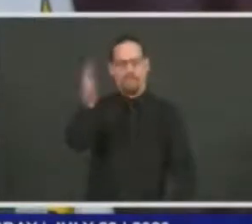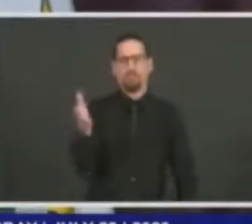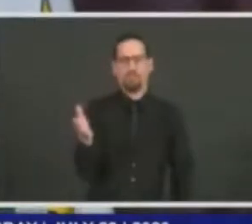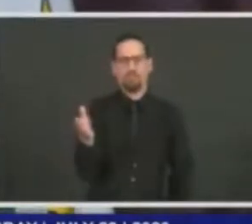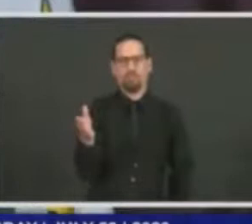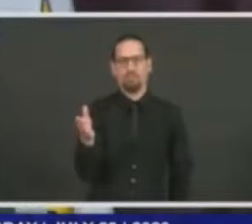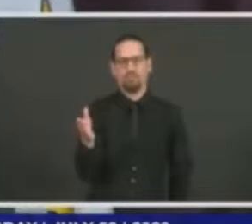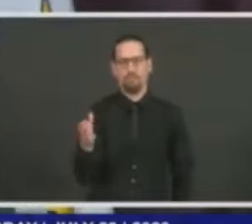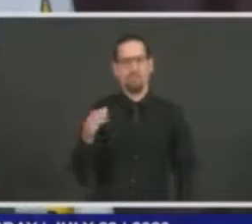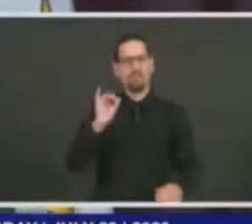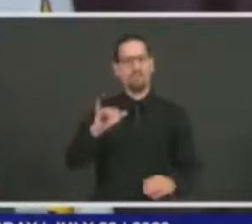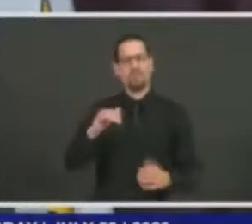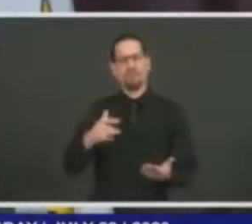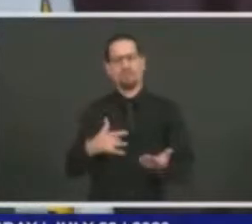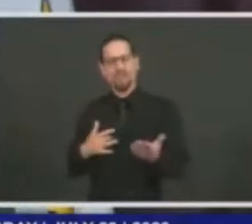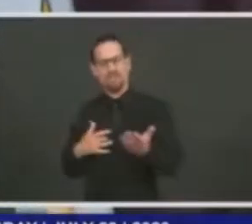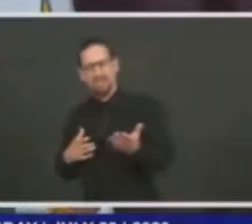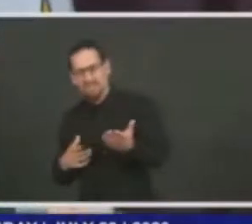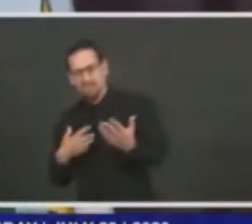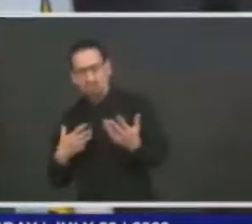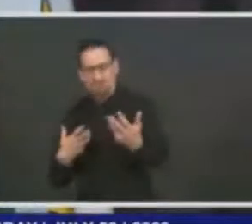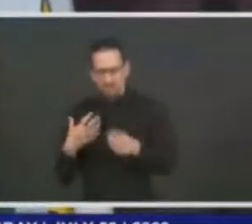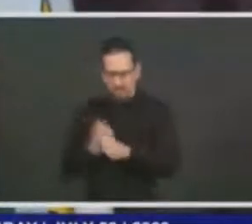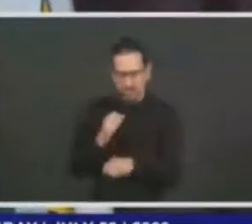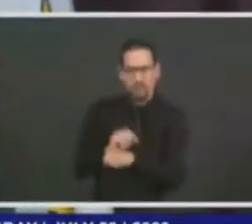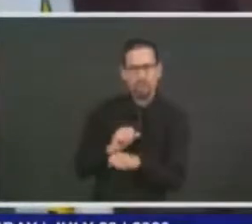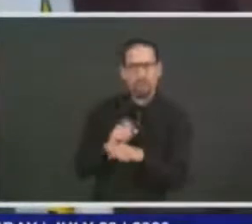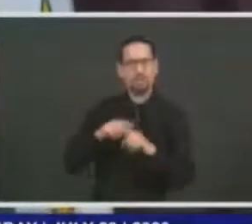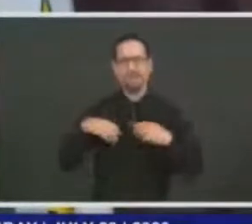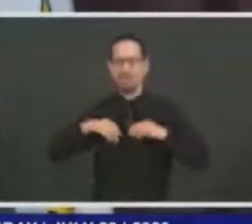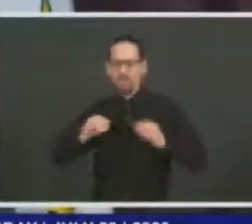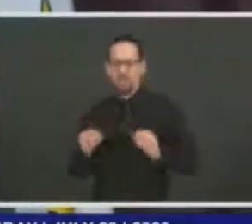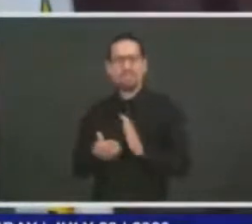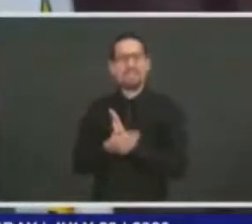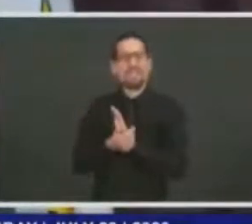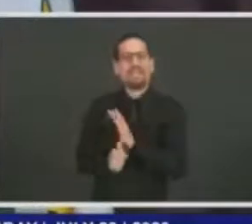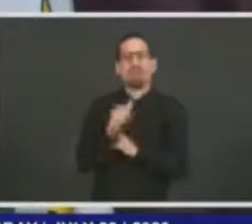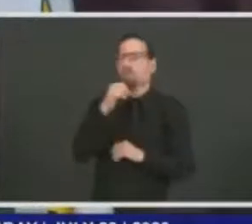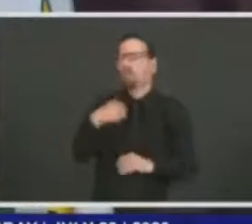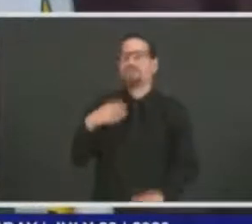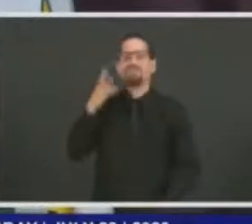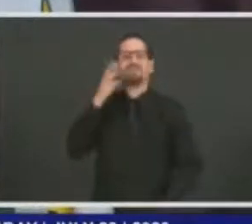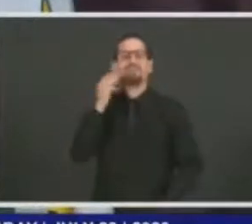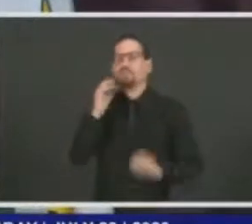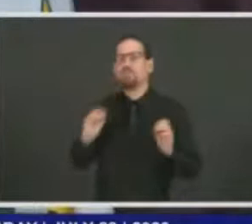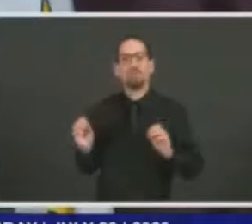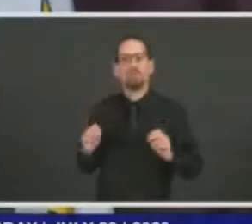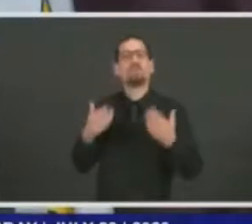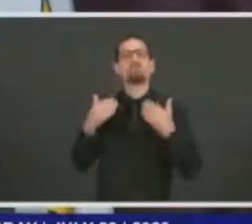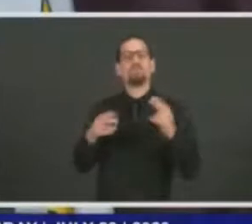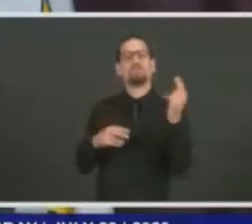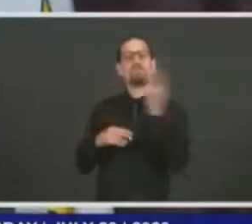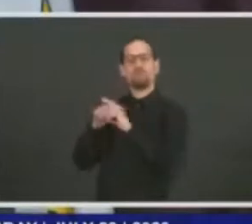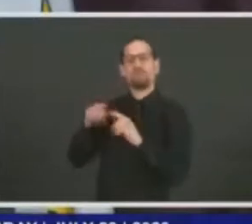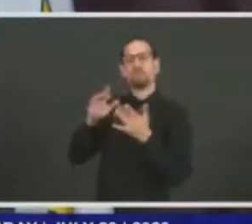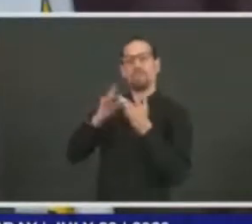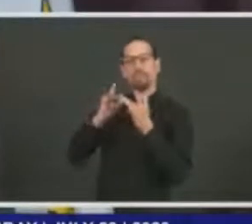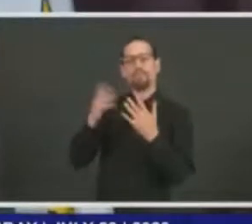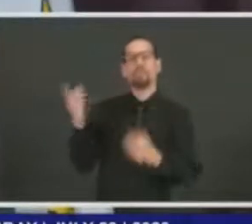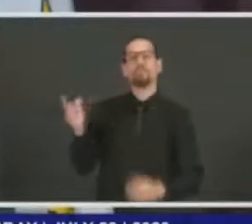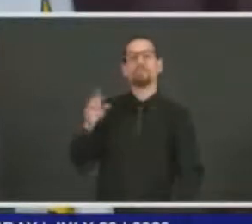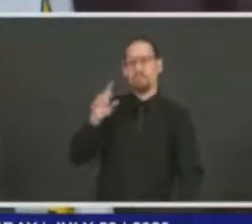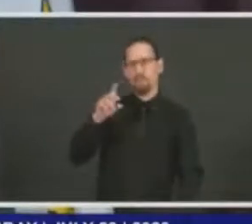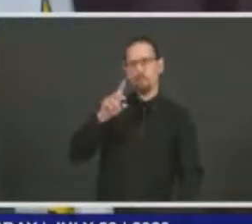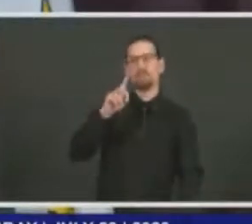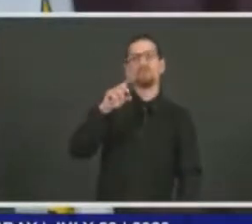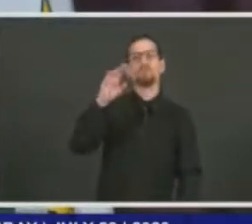have the skills, you don't know what you're going to do, go to the website, Back to Work RI. Sign yourself up for